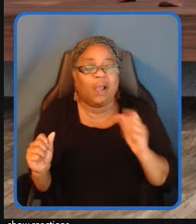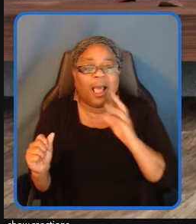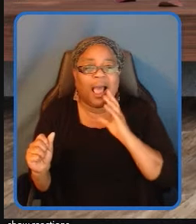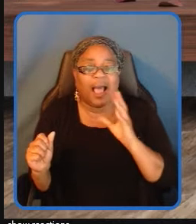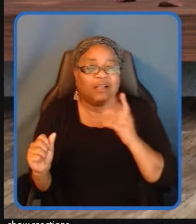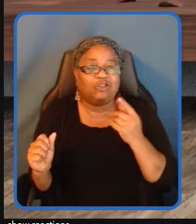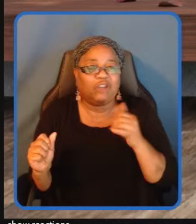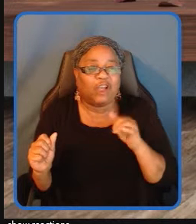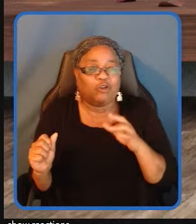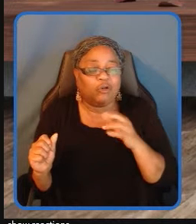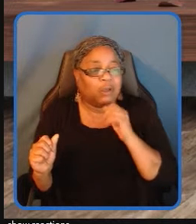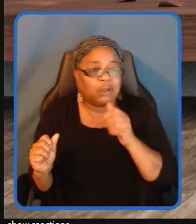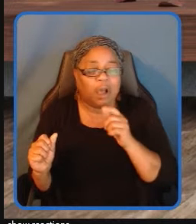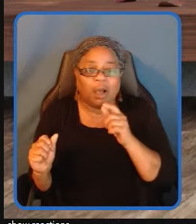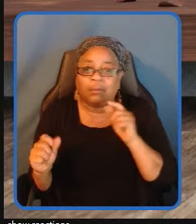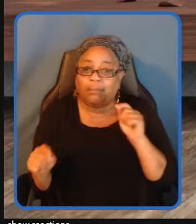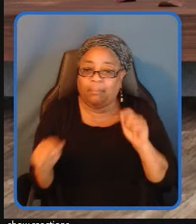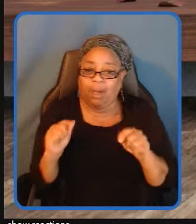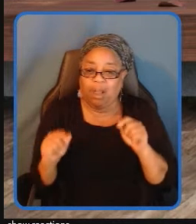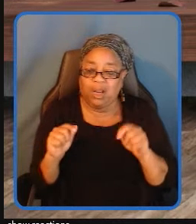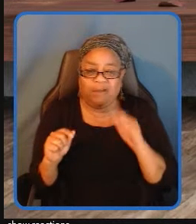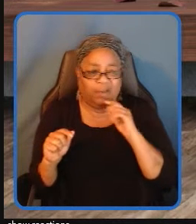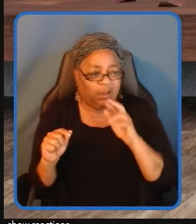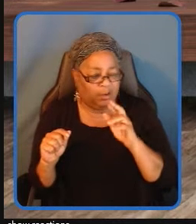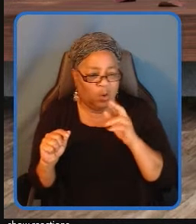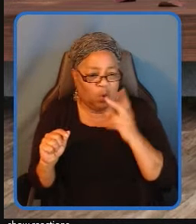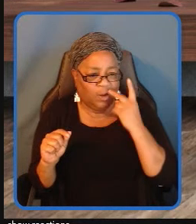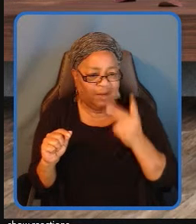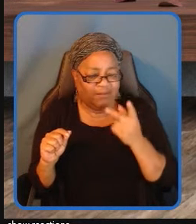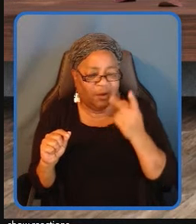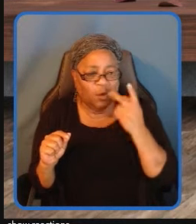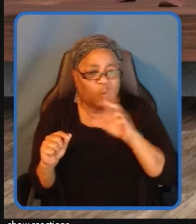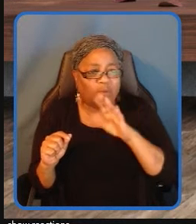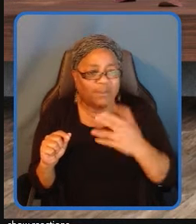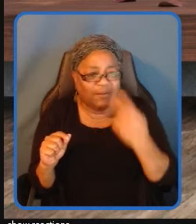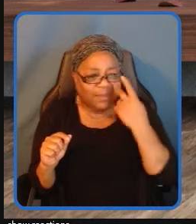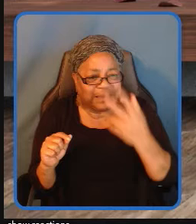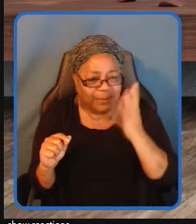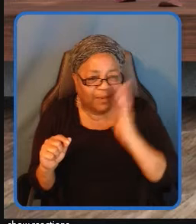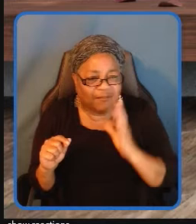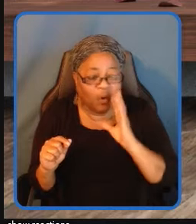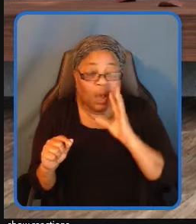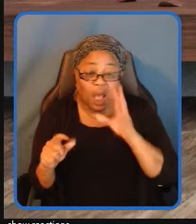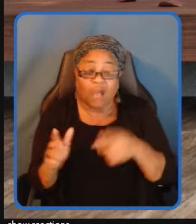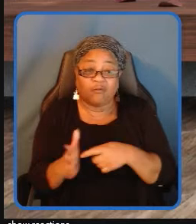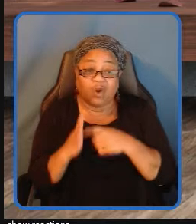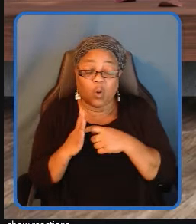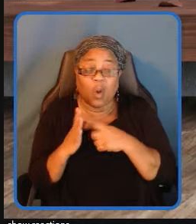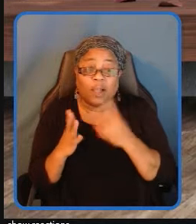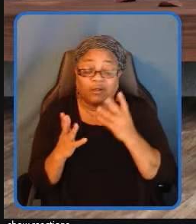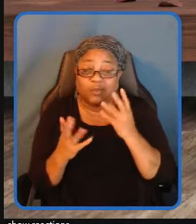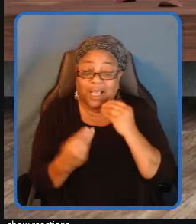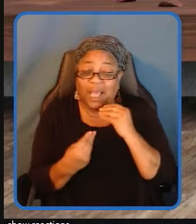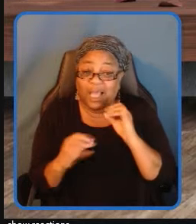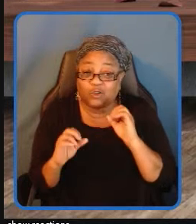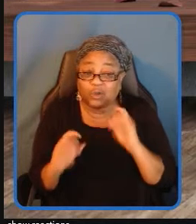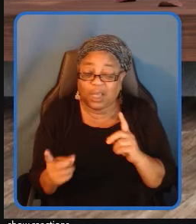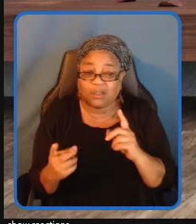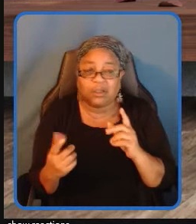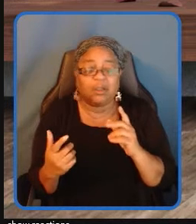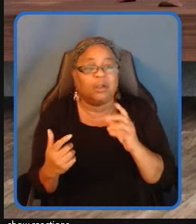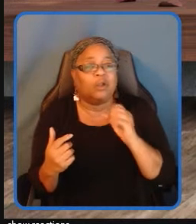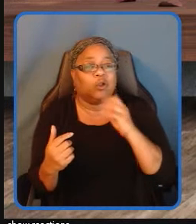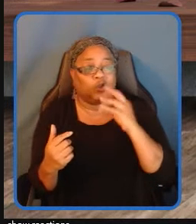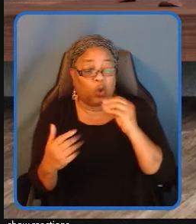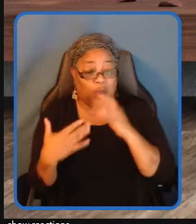at a rate that we've never seen before. That requires education as well. So the inclusive leader is not only just fundamentally curious, but they're